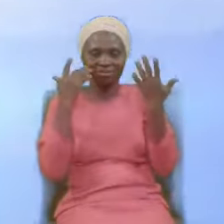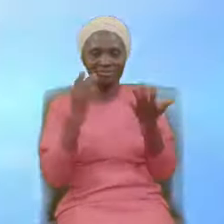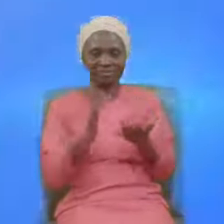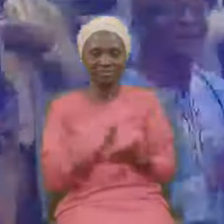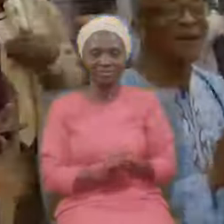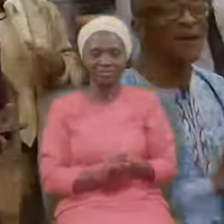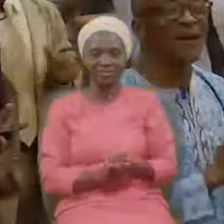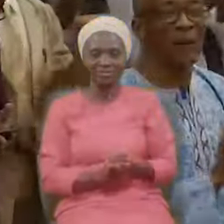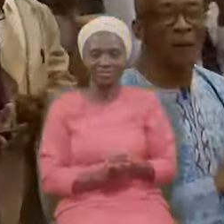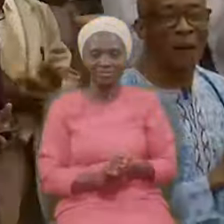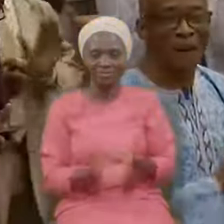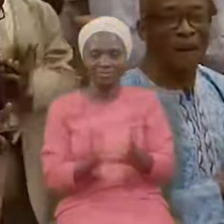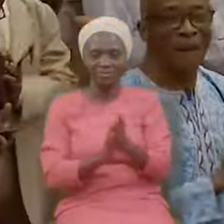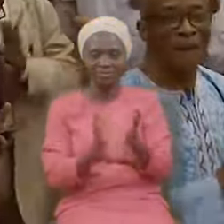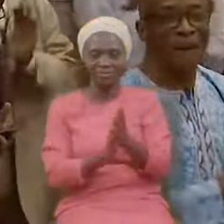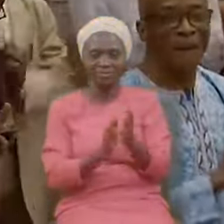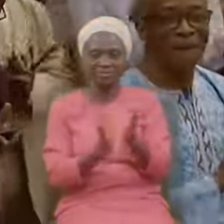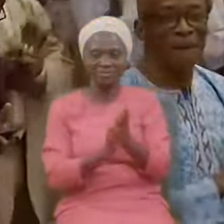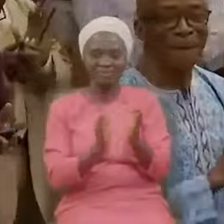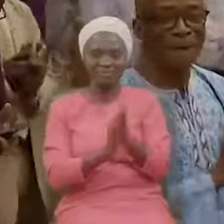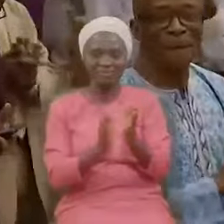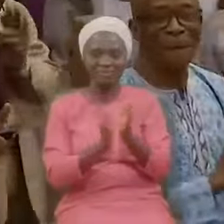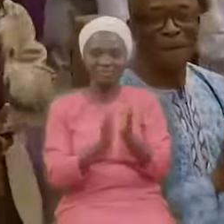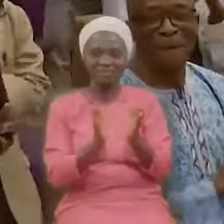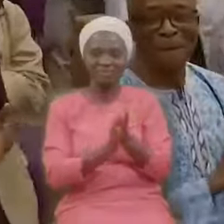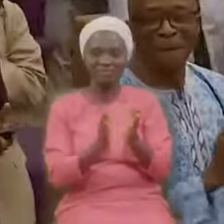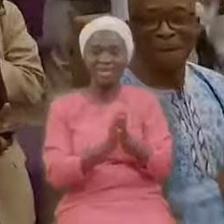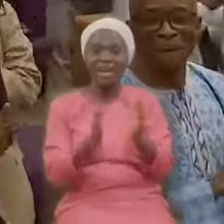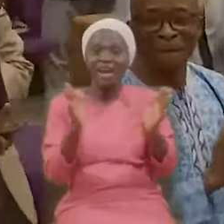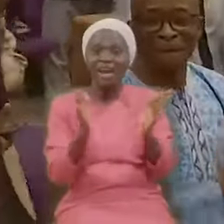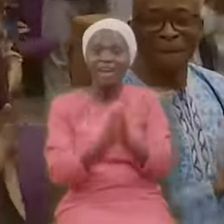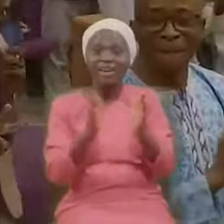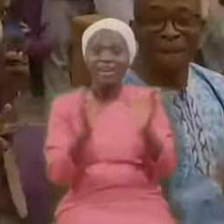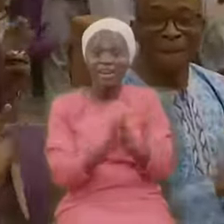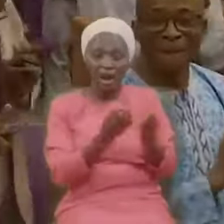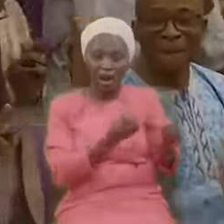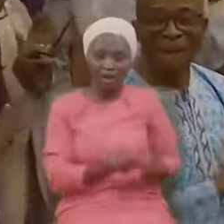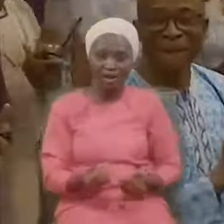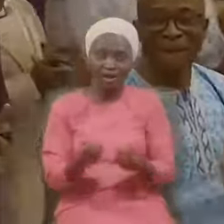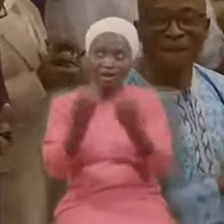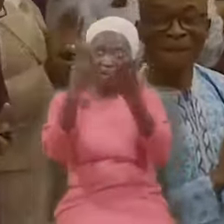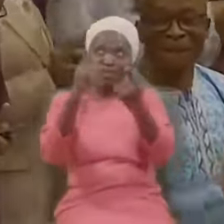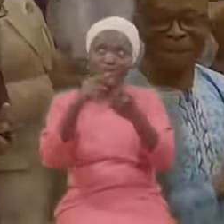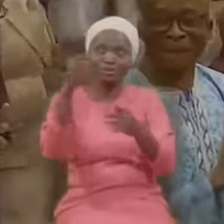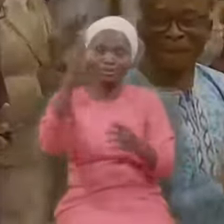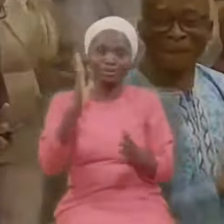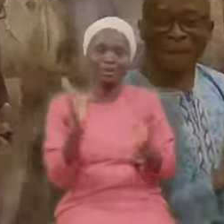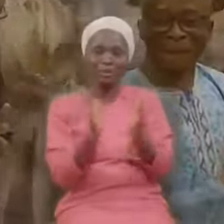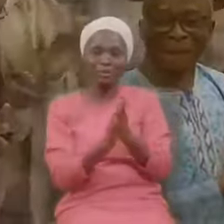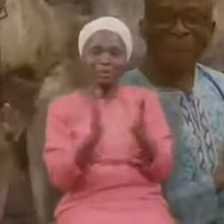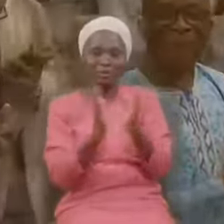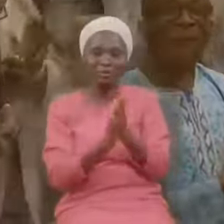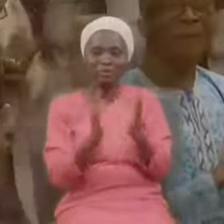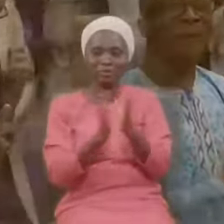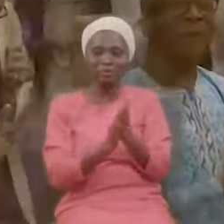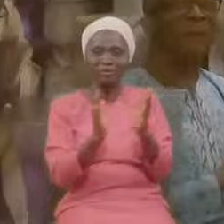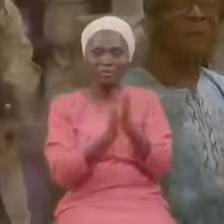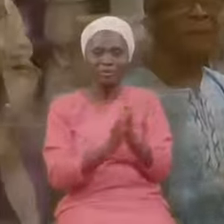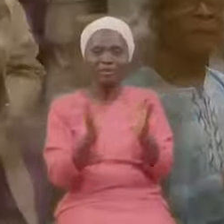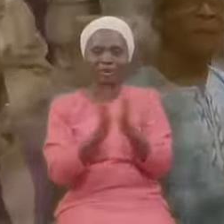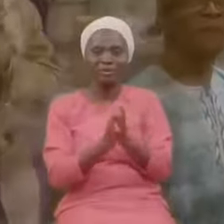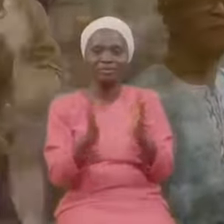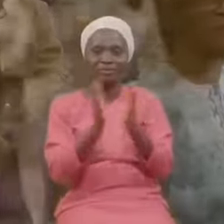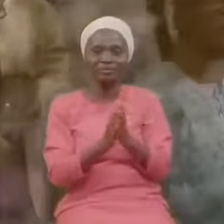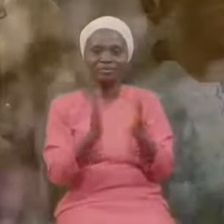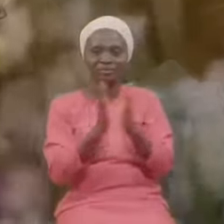Clap, clap, a clap offering. An offering worthy for the great God, for the great things. A miracle has